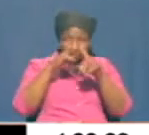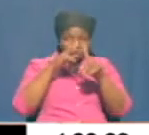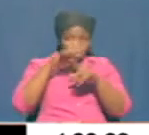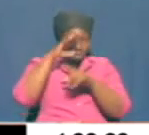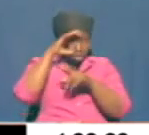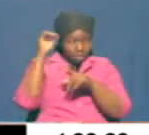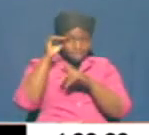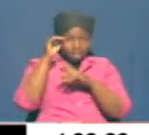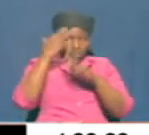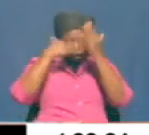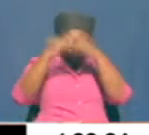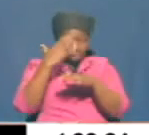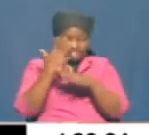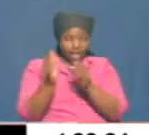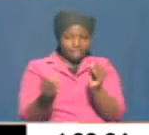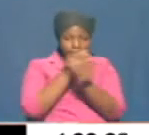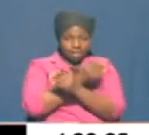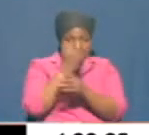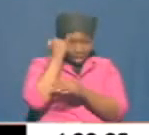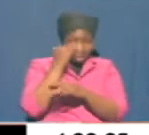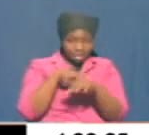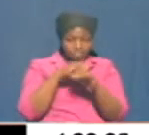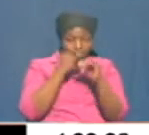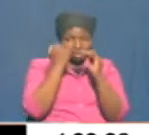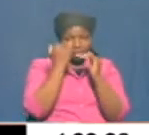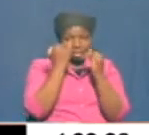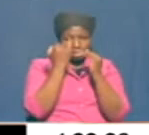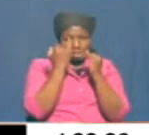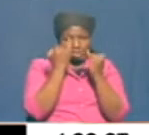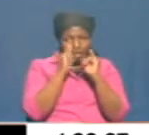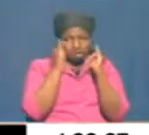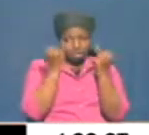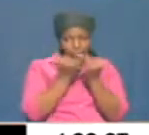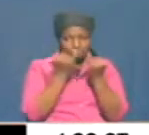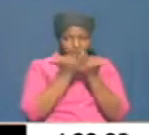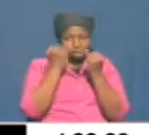the institution prepares to introduce degree programs in fine art and design.